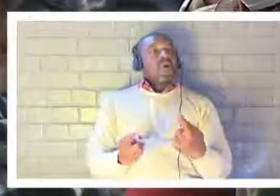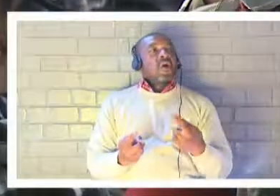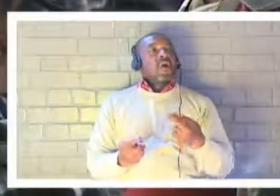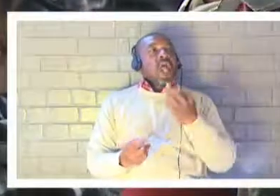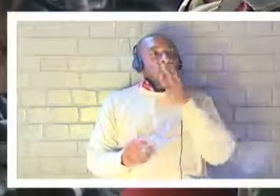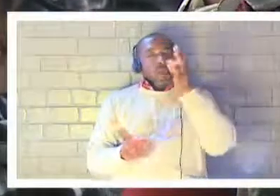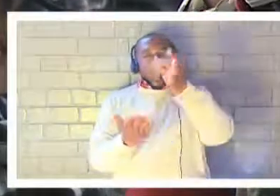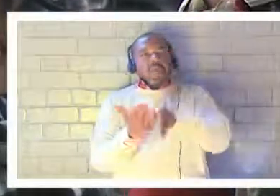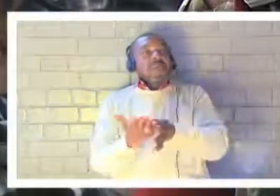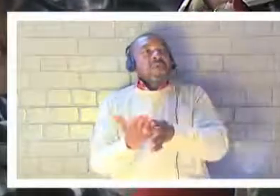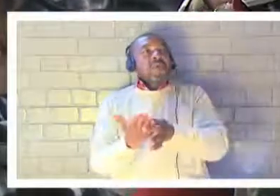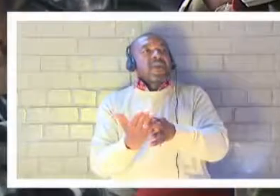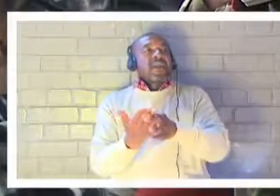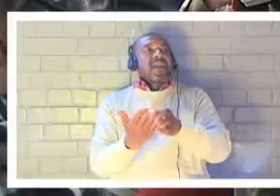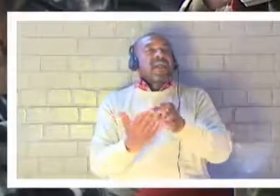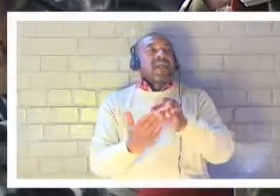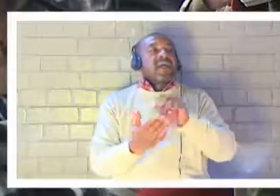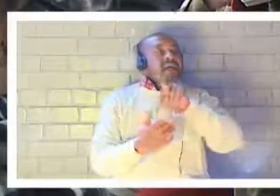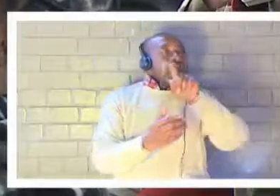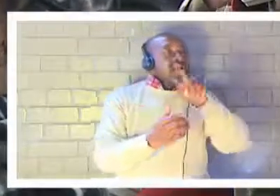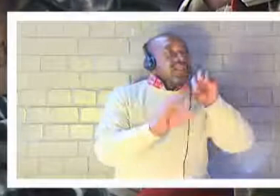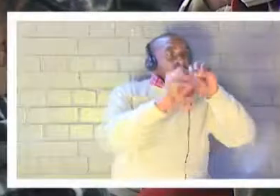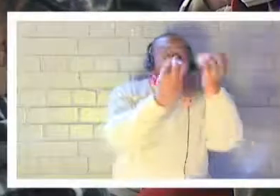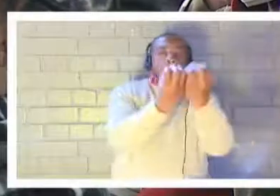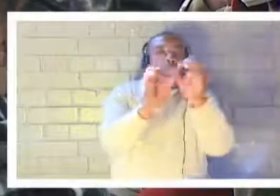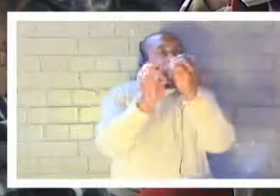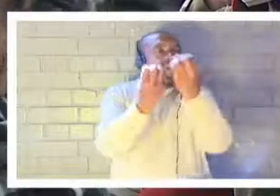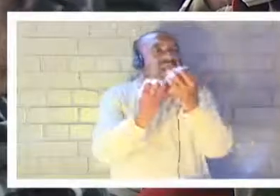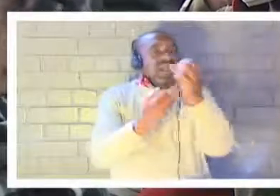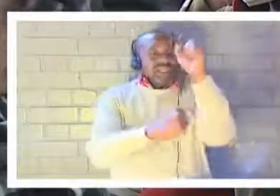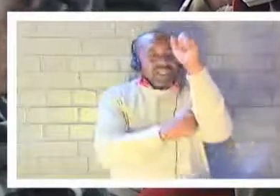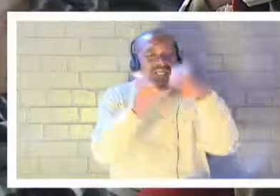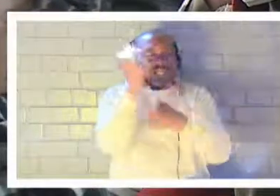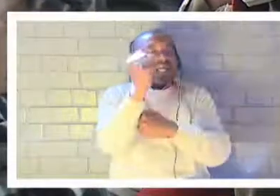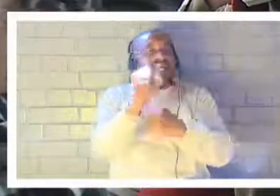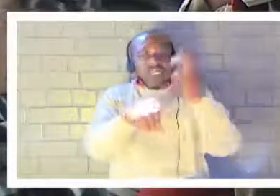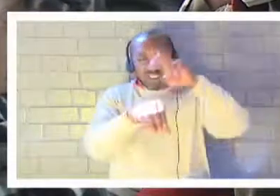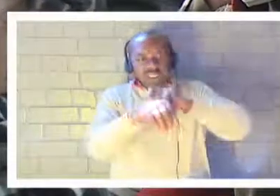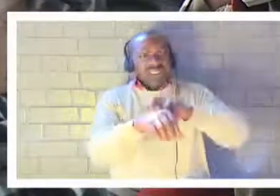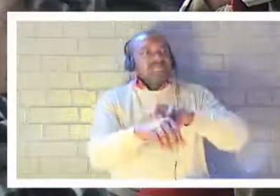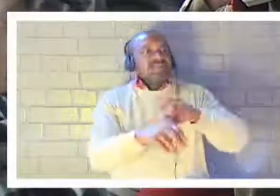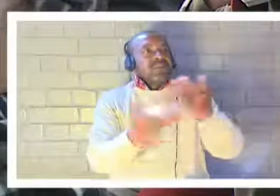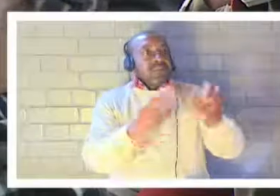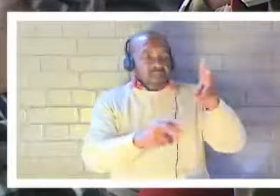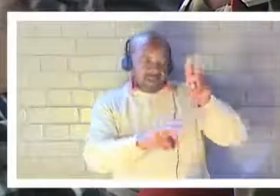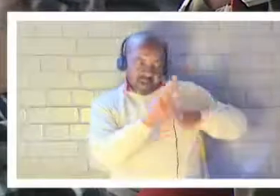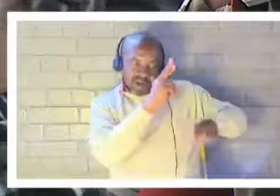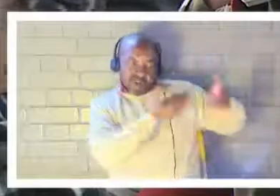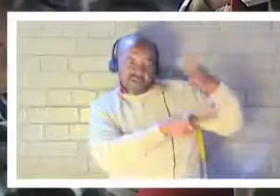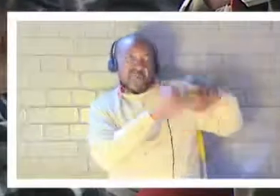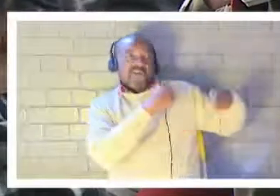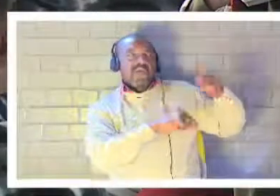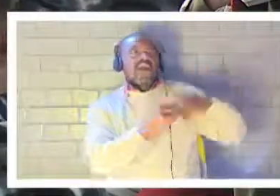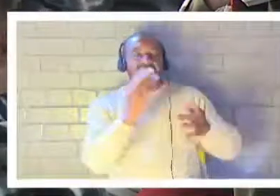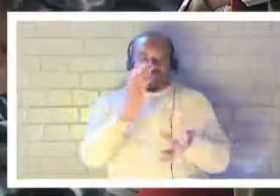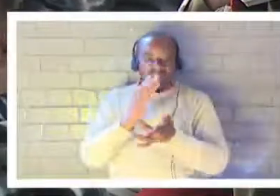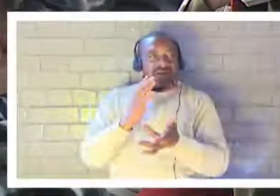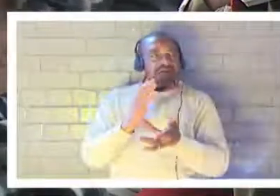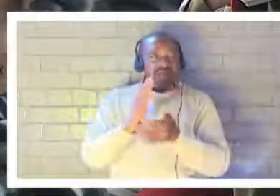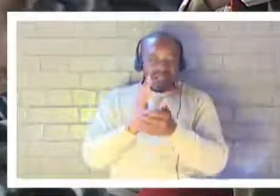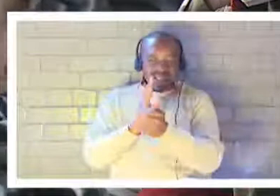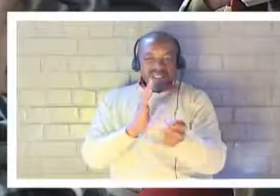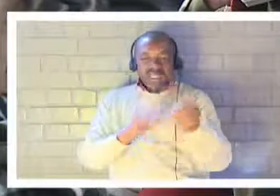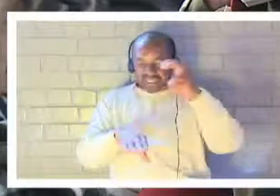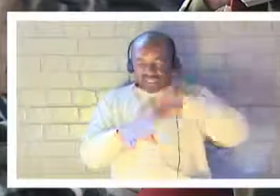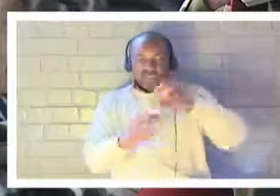is that we'd request that the organizational structure be reviewed and the technical expertise be